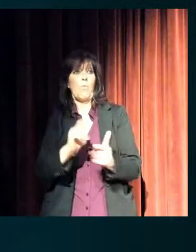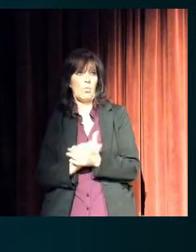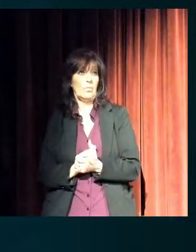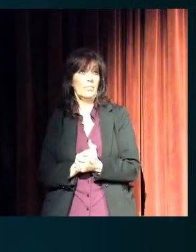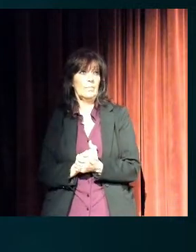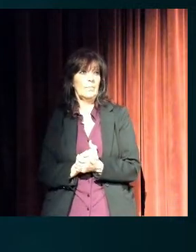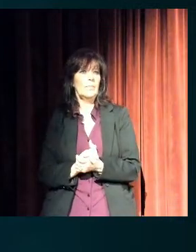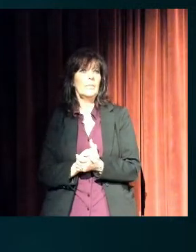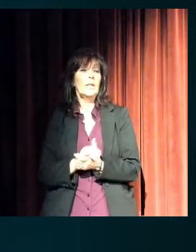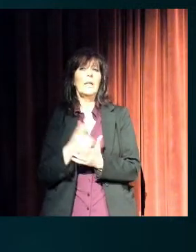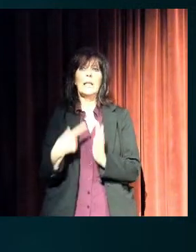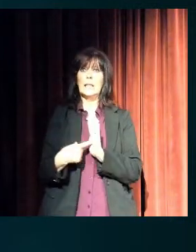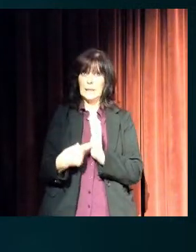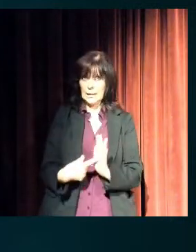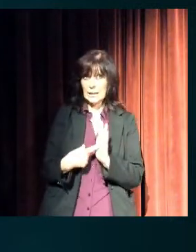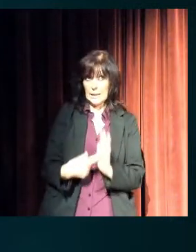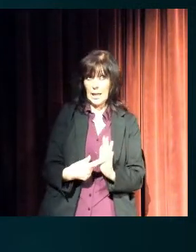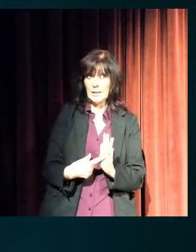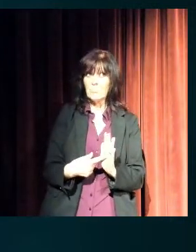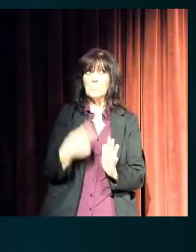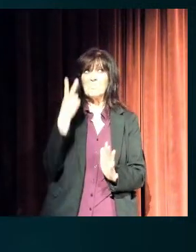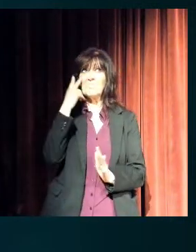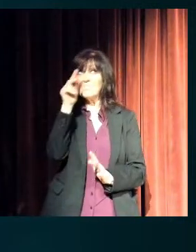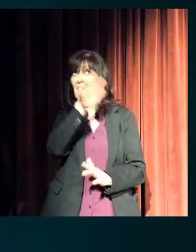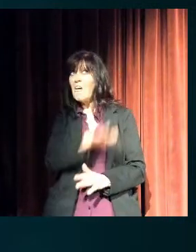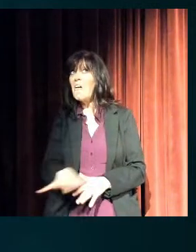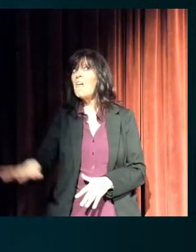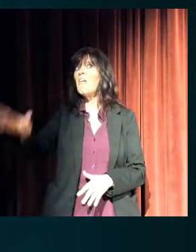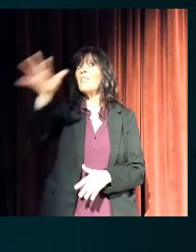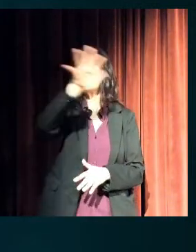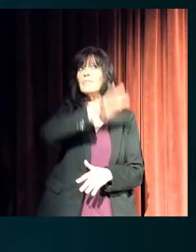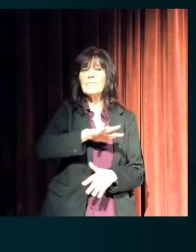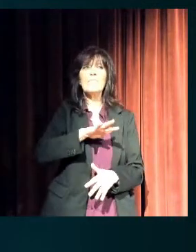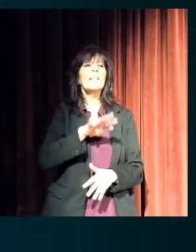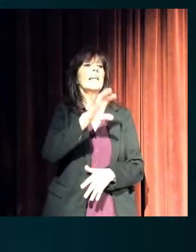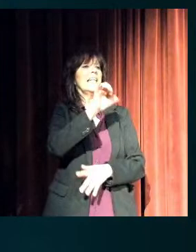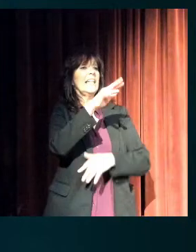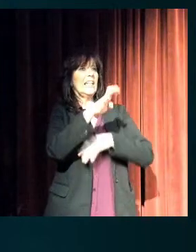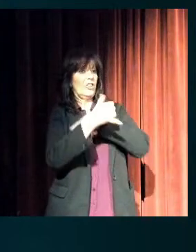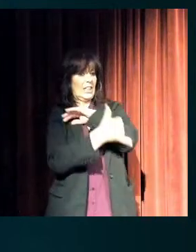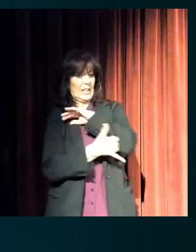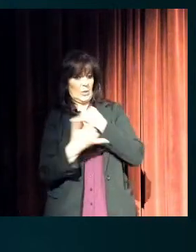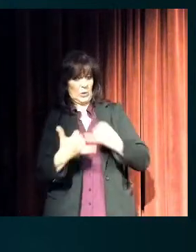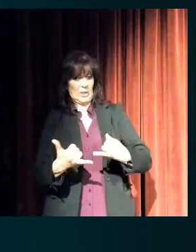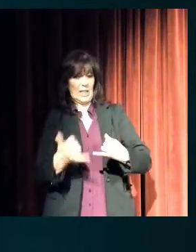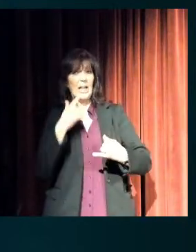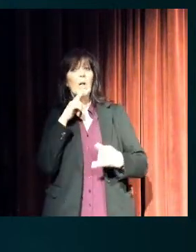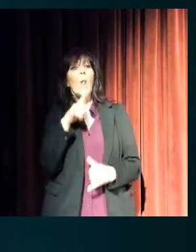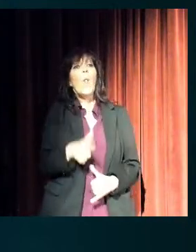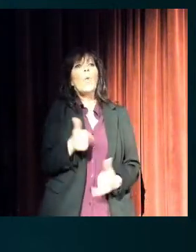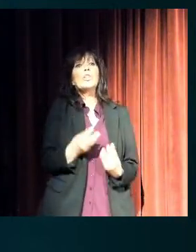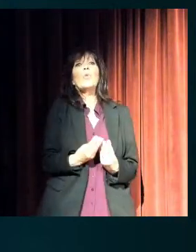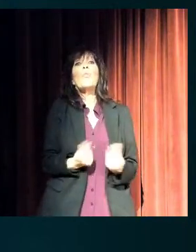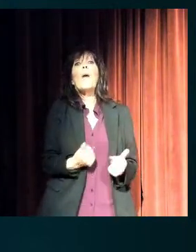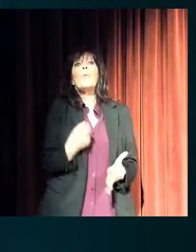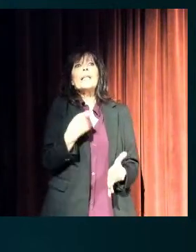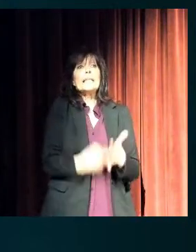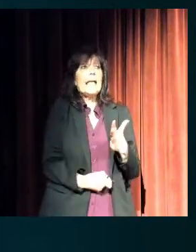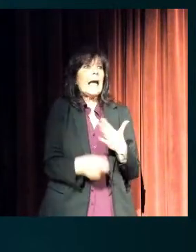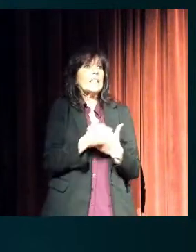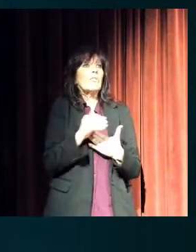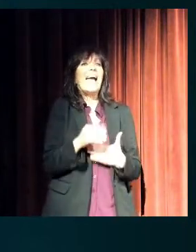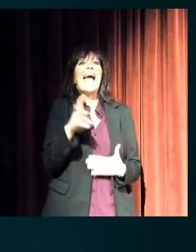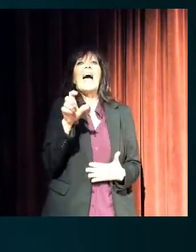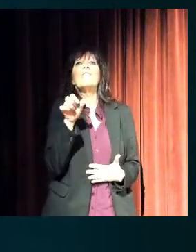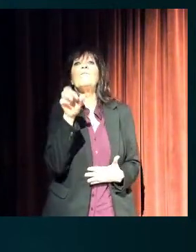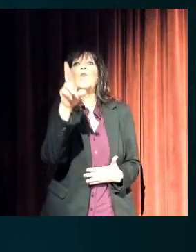The signs of that happening are all around us. Erie County today has the lowest property tax rate it has